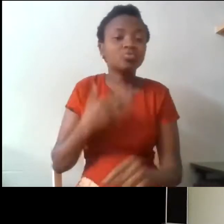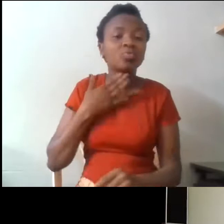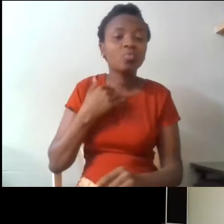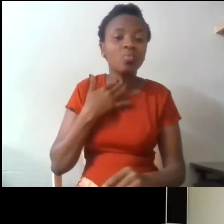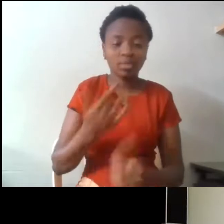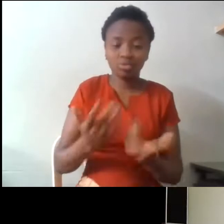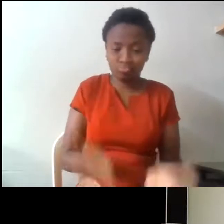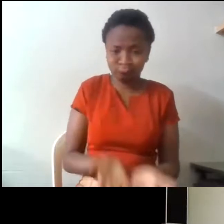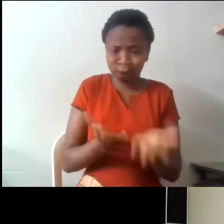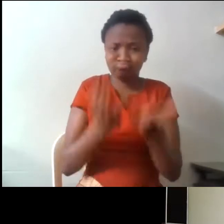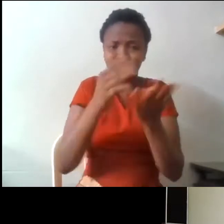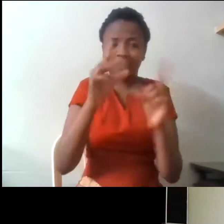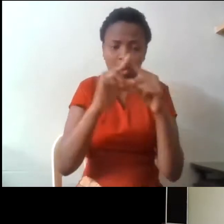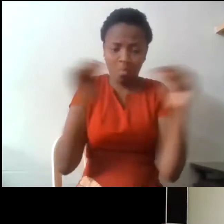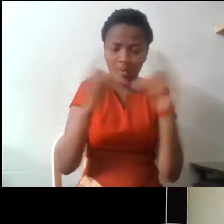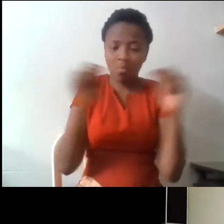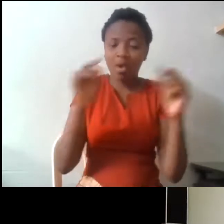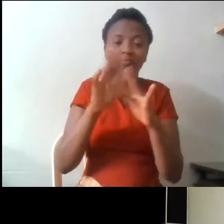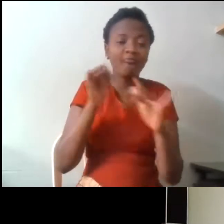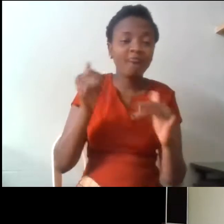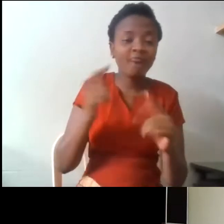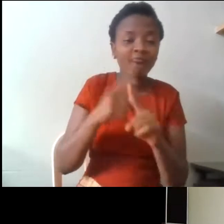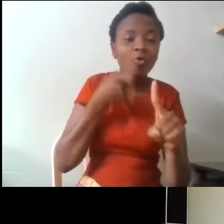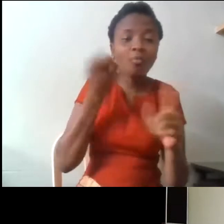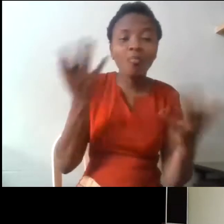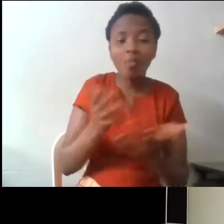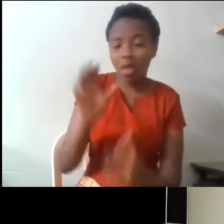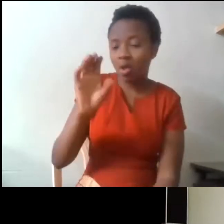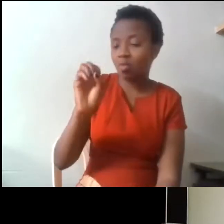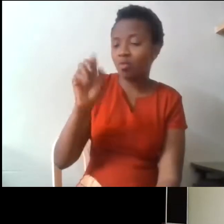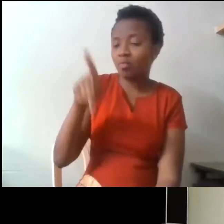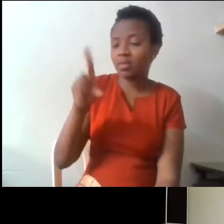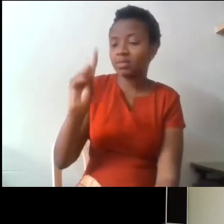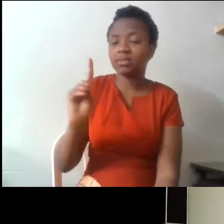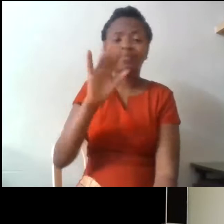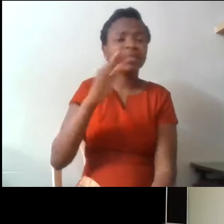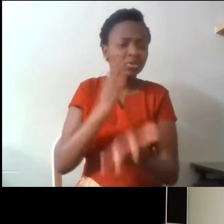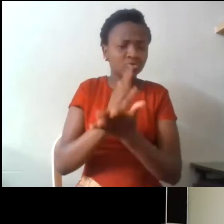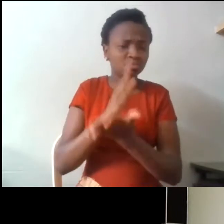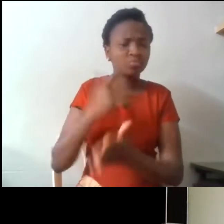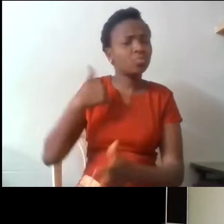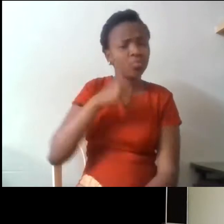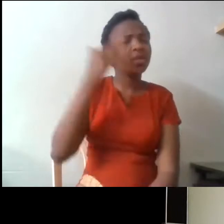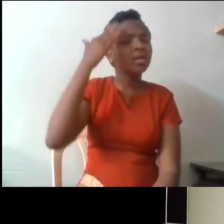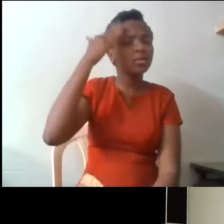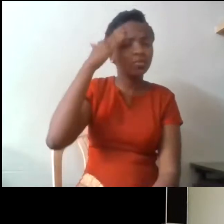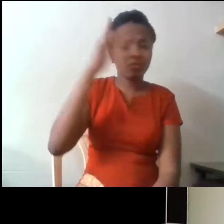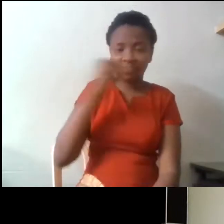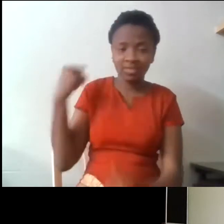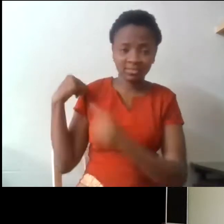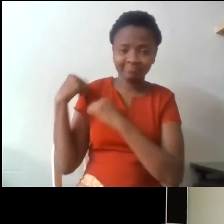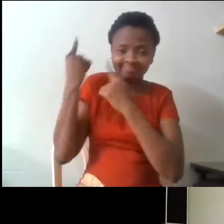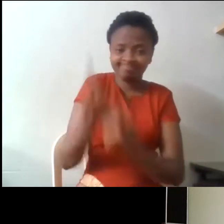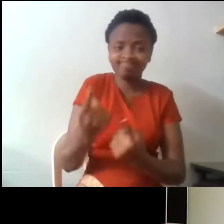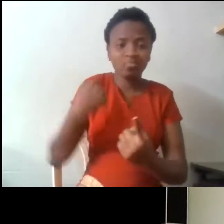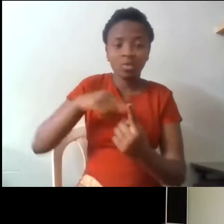messages of OPDs. We recognize from the onset of the pandemic that in our advocacy engagement, we needed